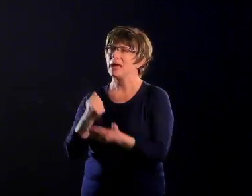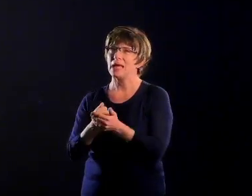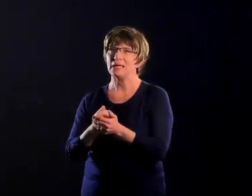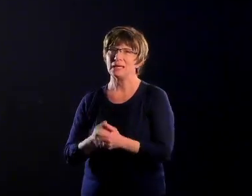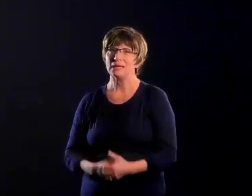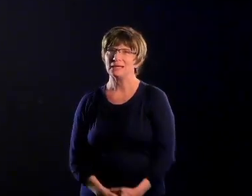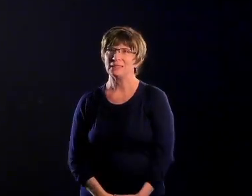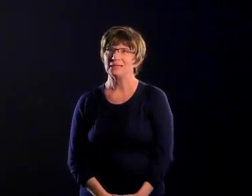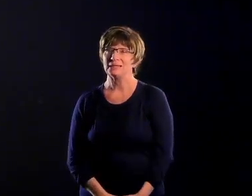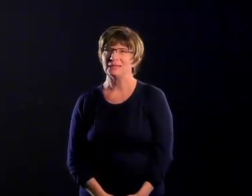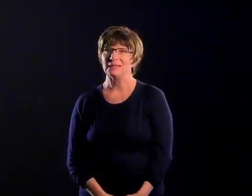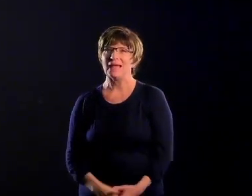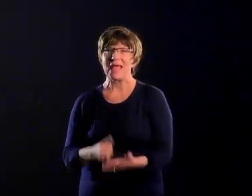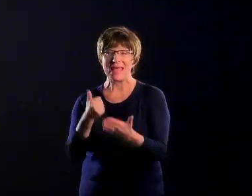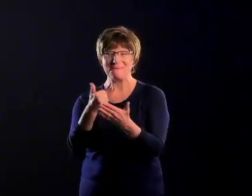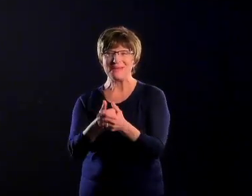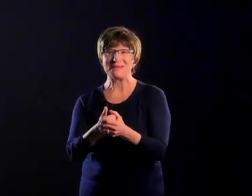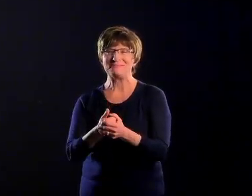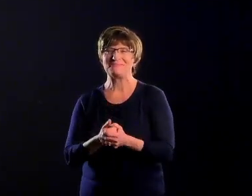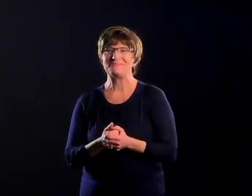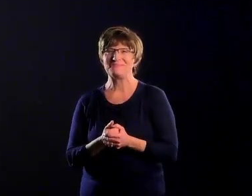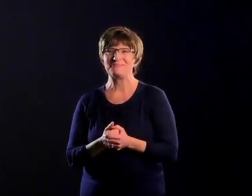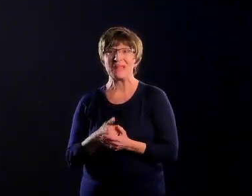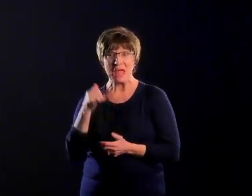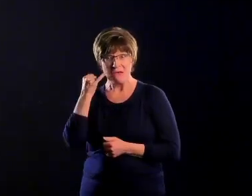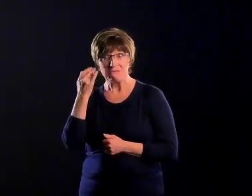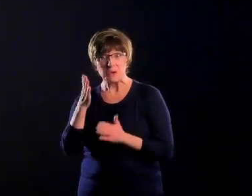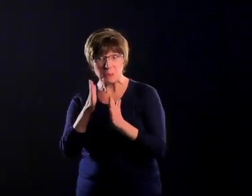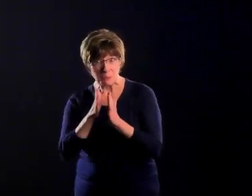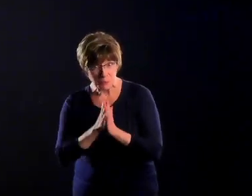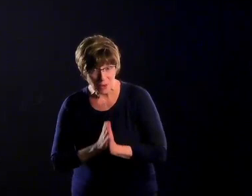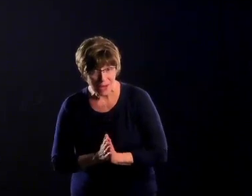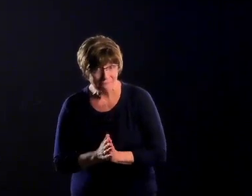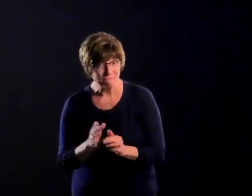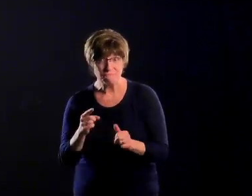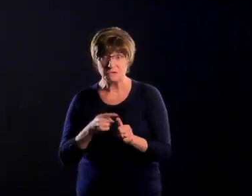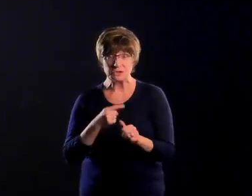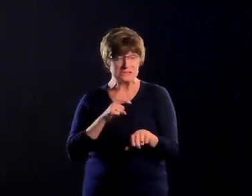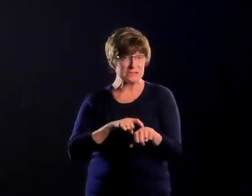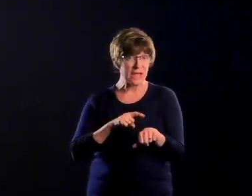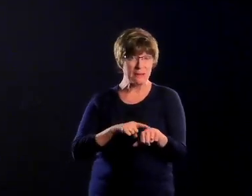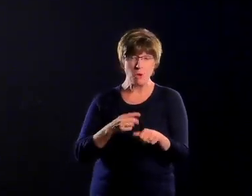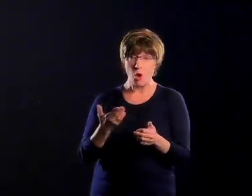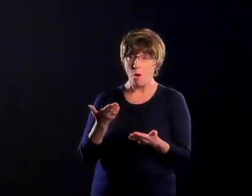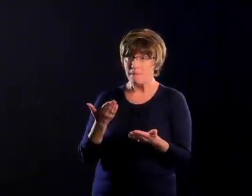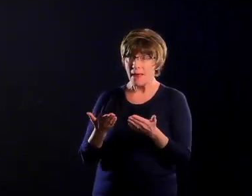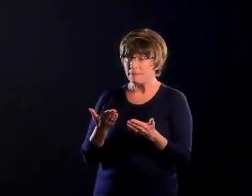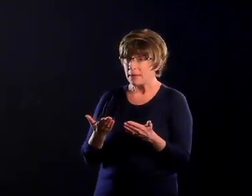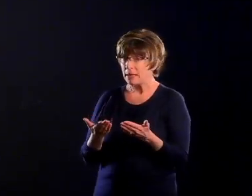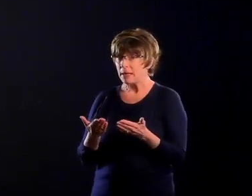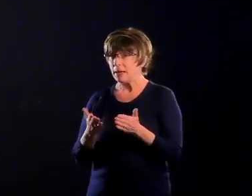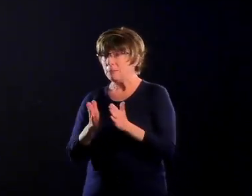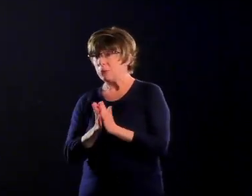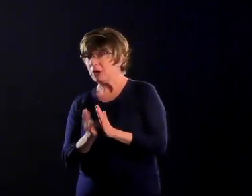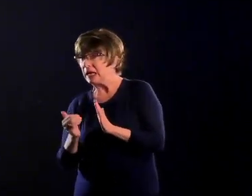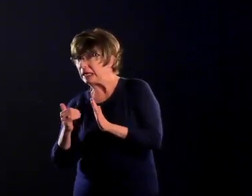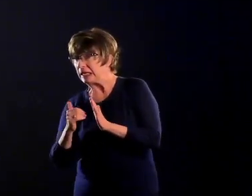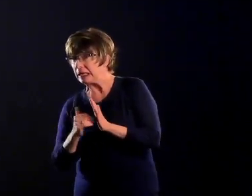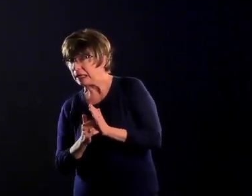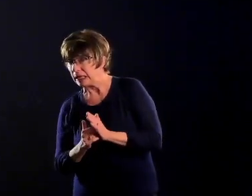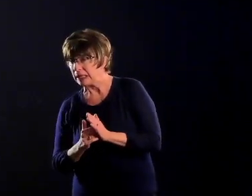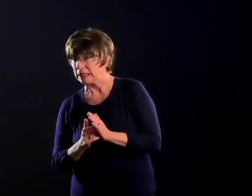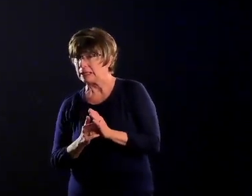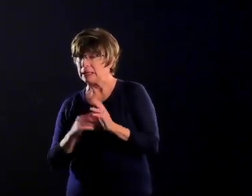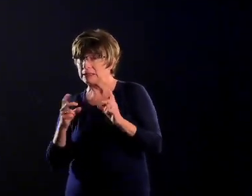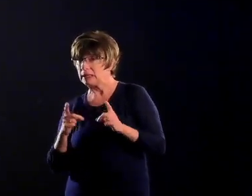amen. Amen. If you prayed that prayer for the very first time, or maybe you prayed it and rededicated your life to the Lord, just